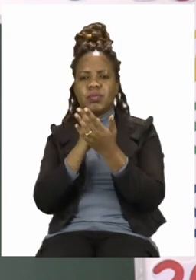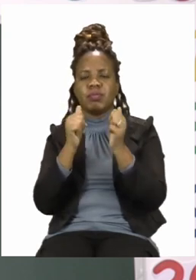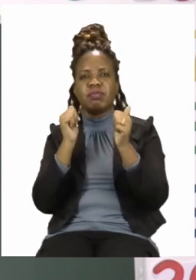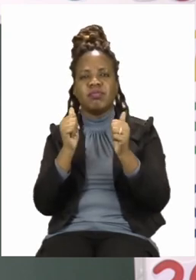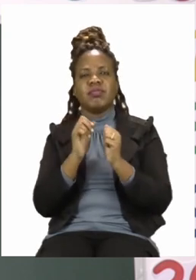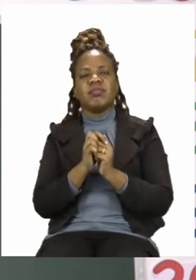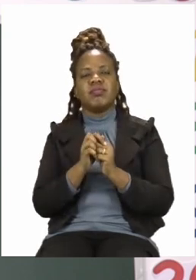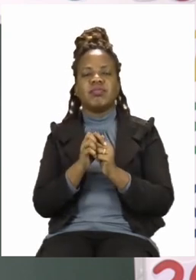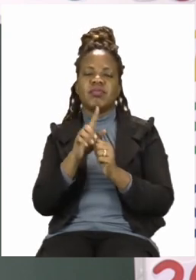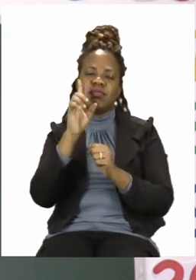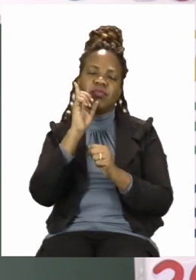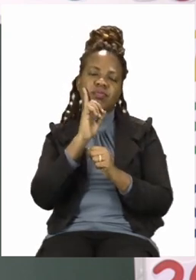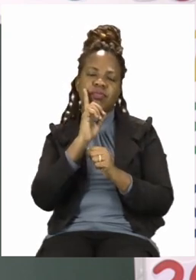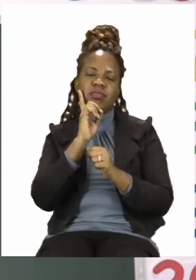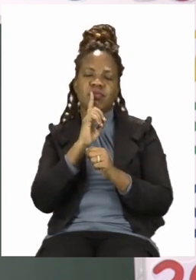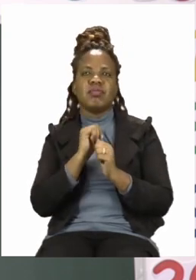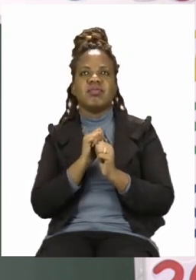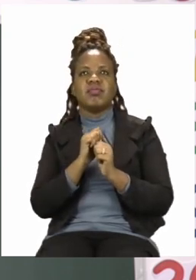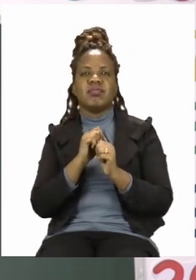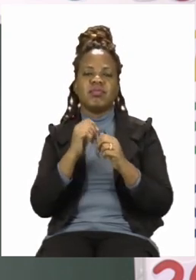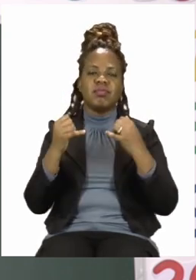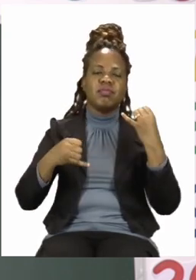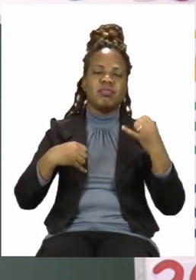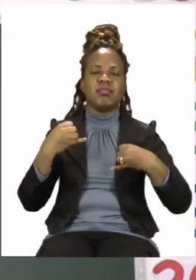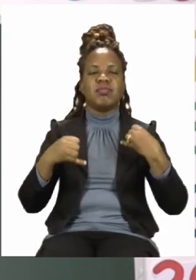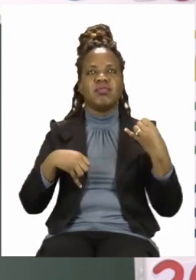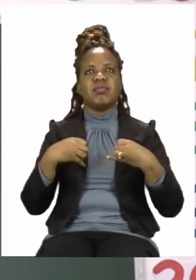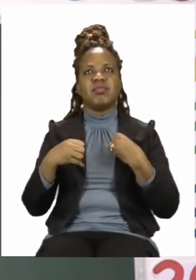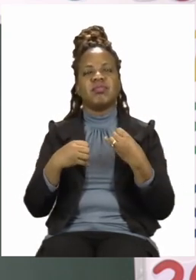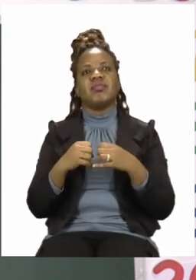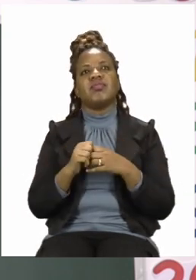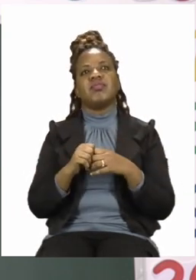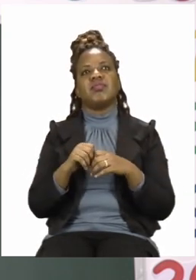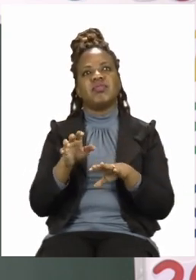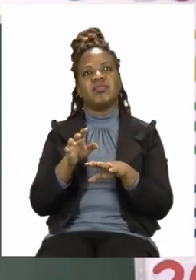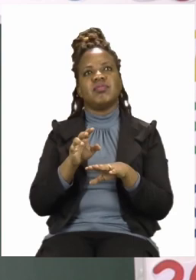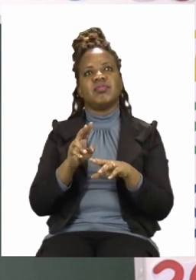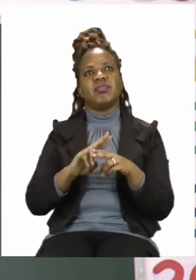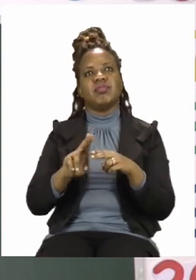fun, and I will see you soon after the advert break.